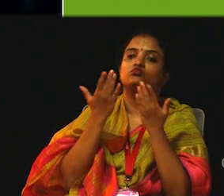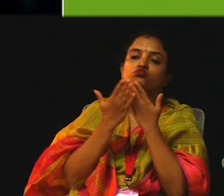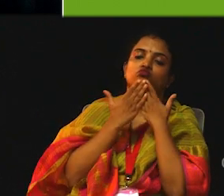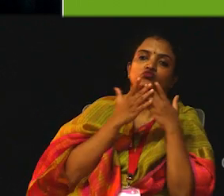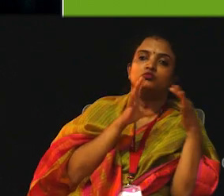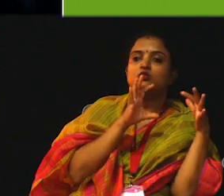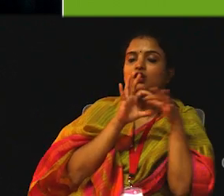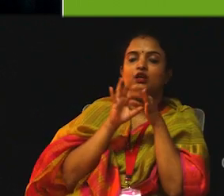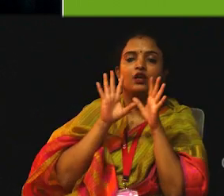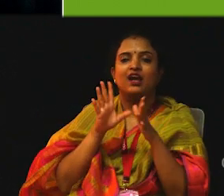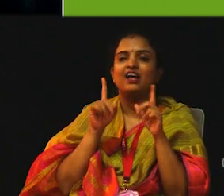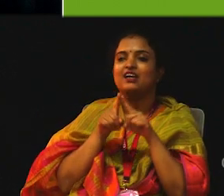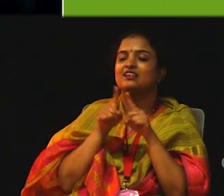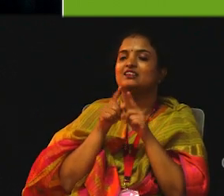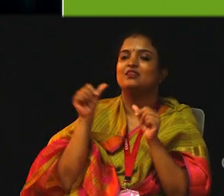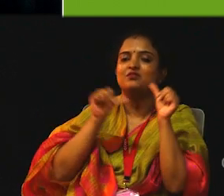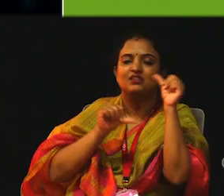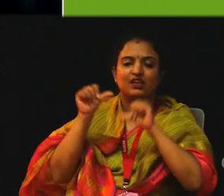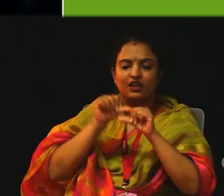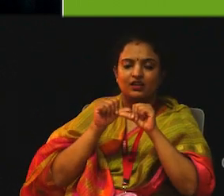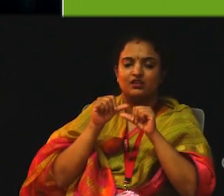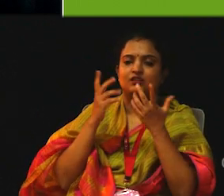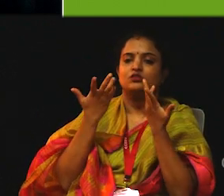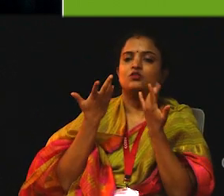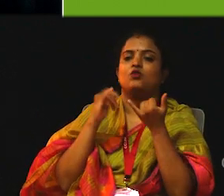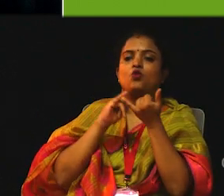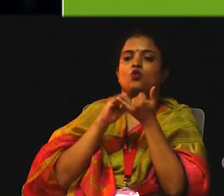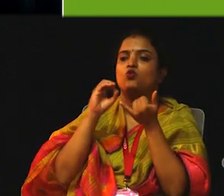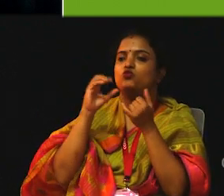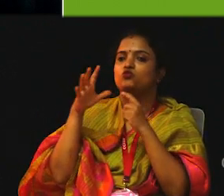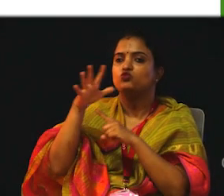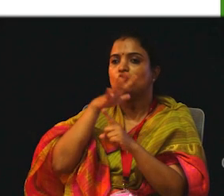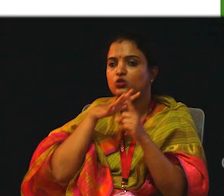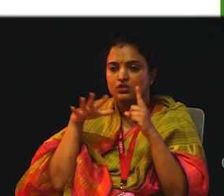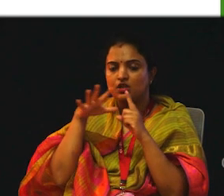science, social studies, and so on.